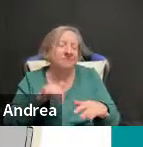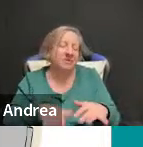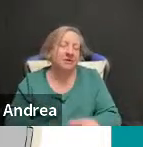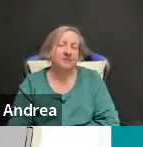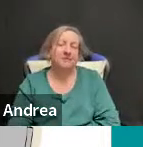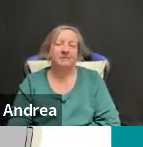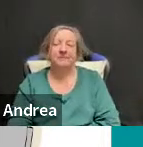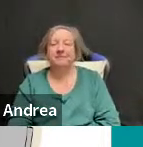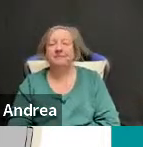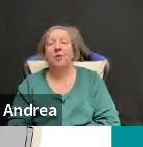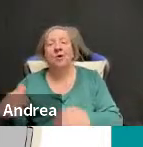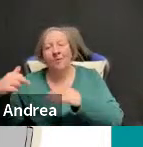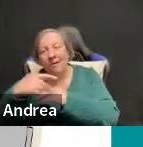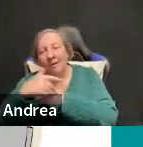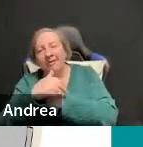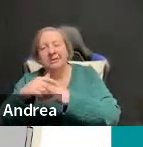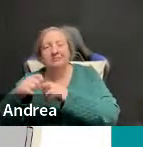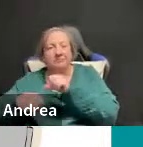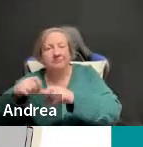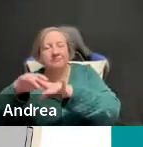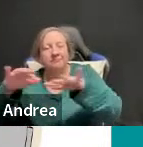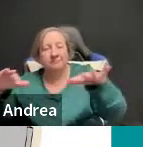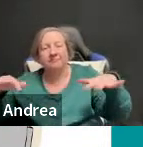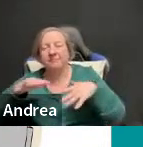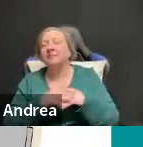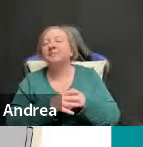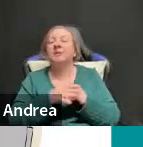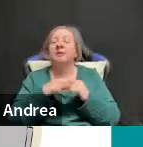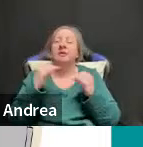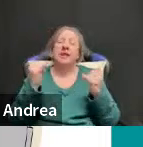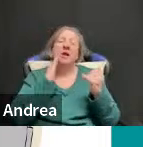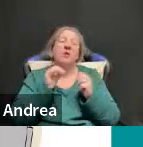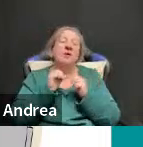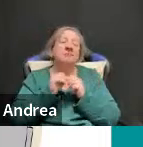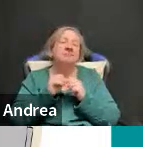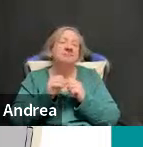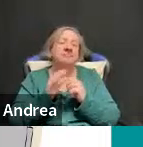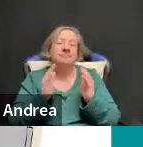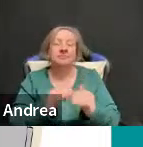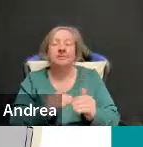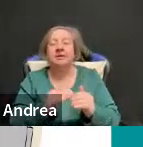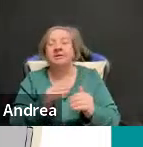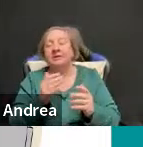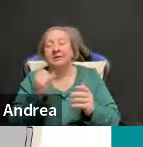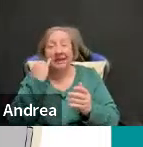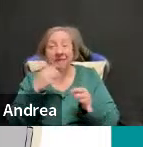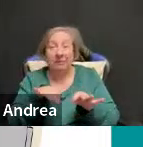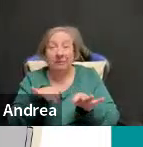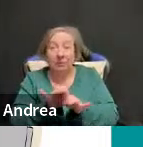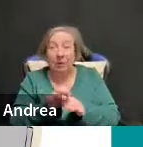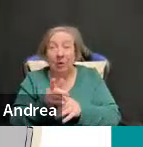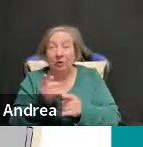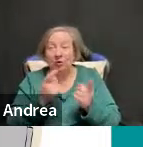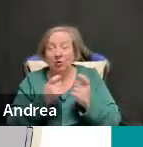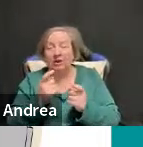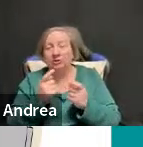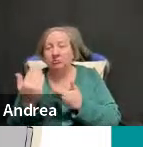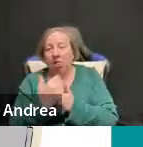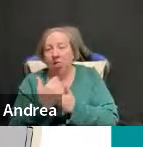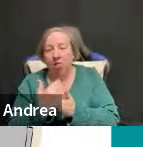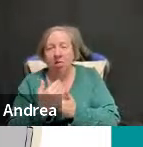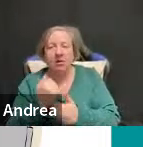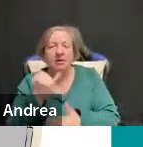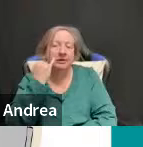With that, maybe I'll just keep on going, and if there's any urgent questions, just jump in if